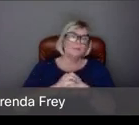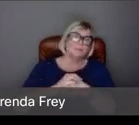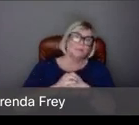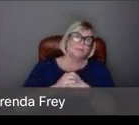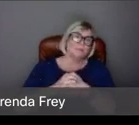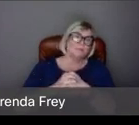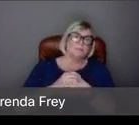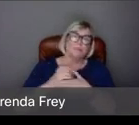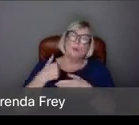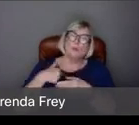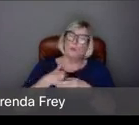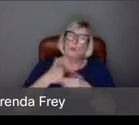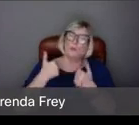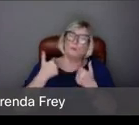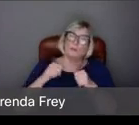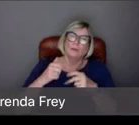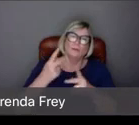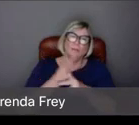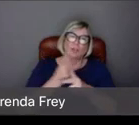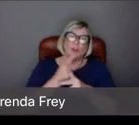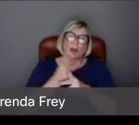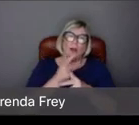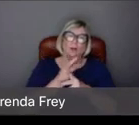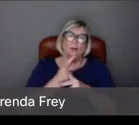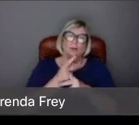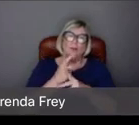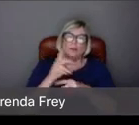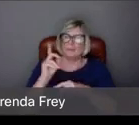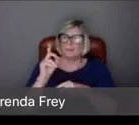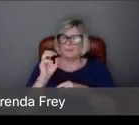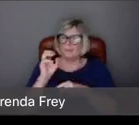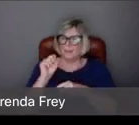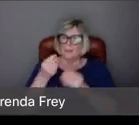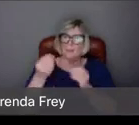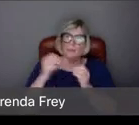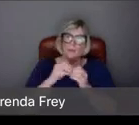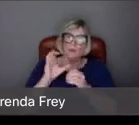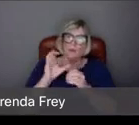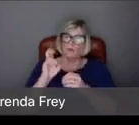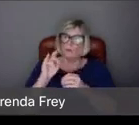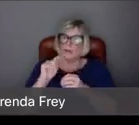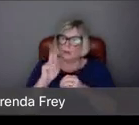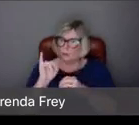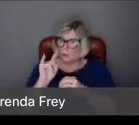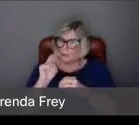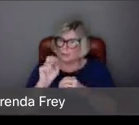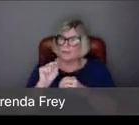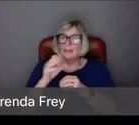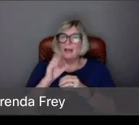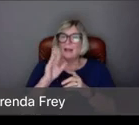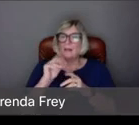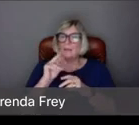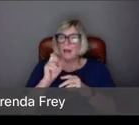we was trying to figure out, does more credit unions and banks